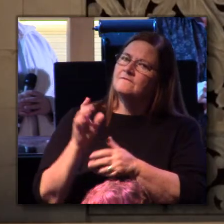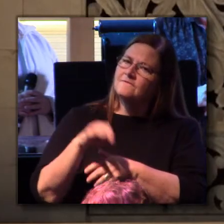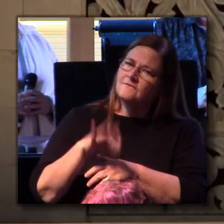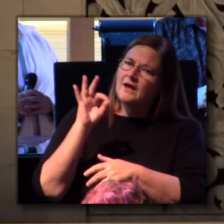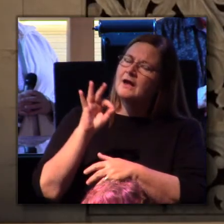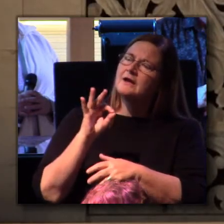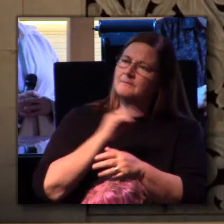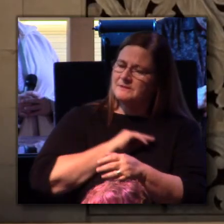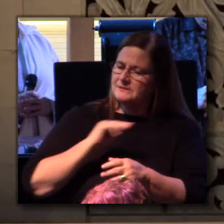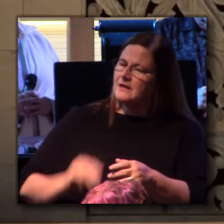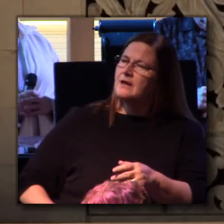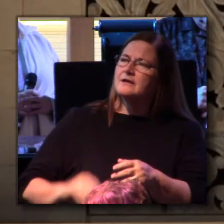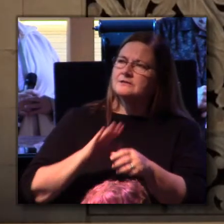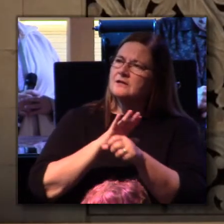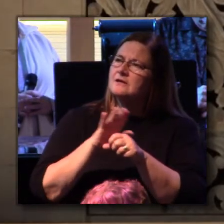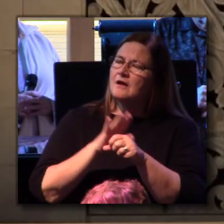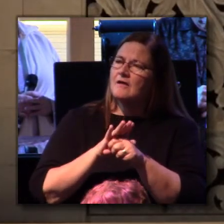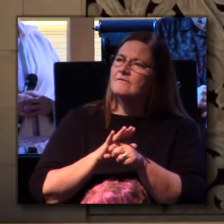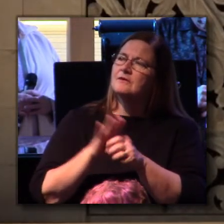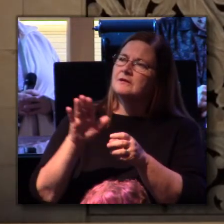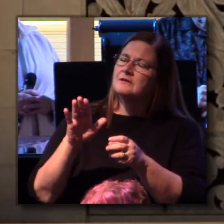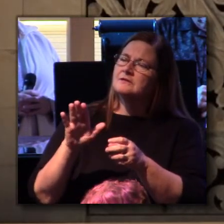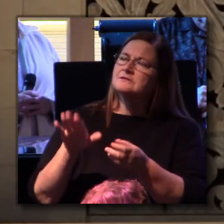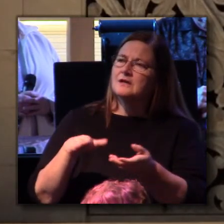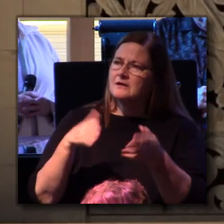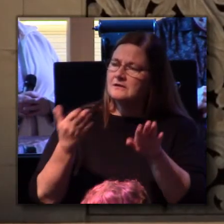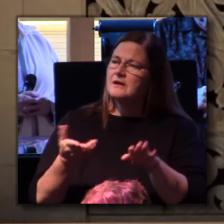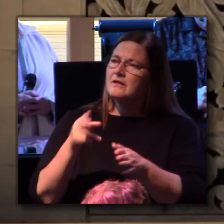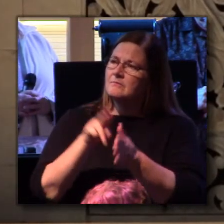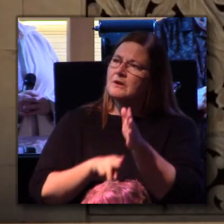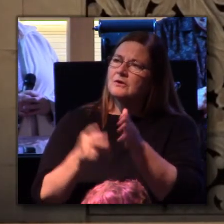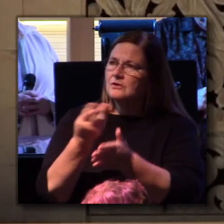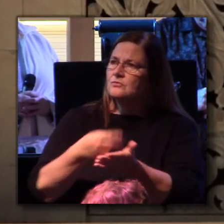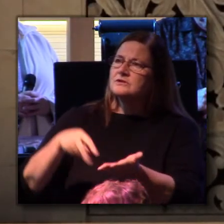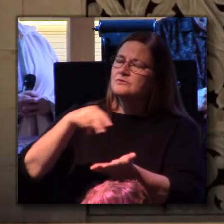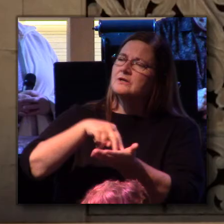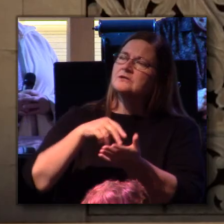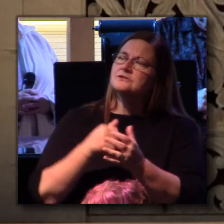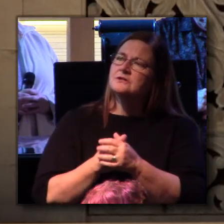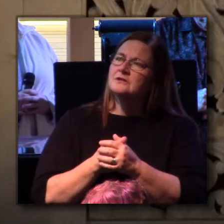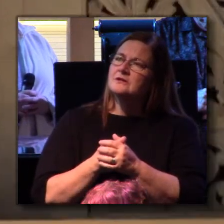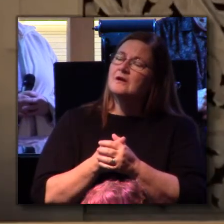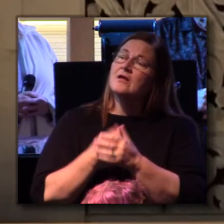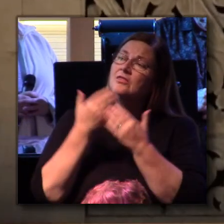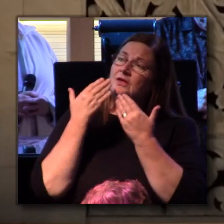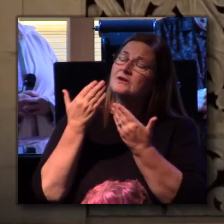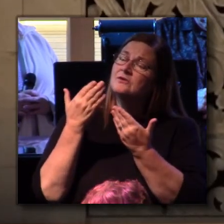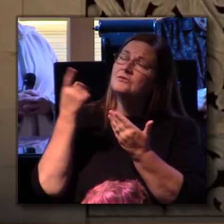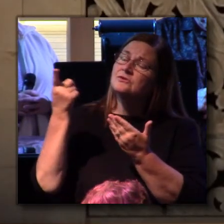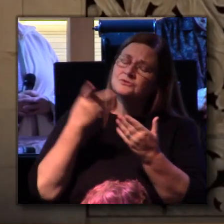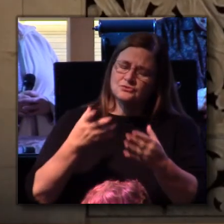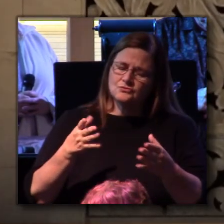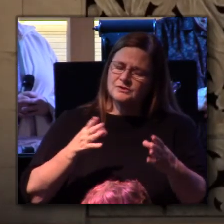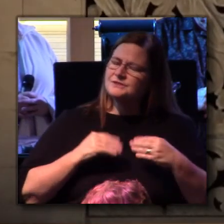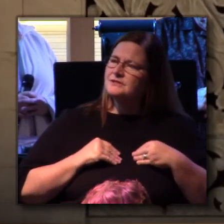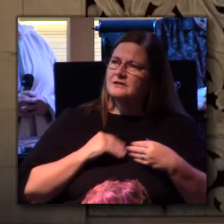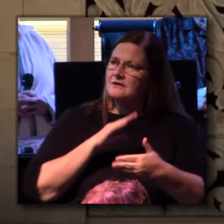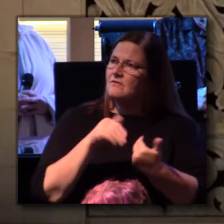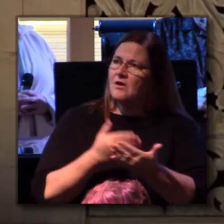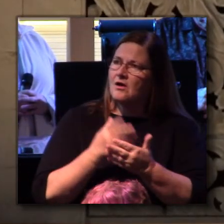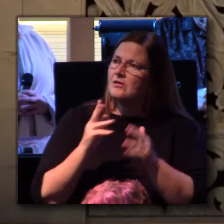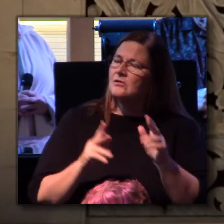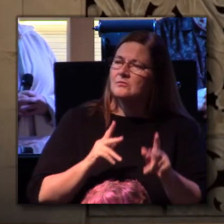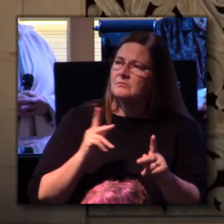in his death, burial, and resurrection for them. Lord, we thank you that you receive all those who come to you